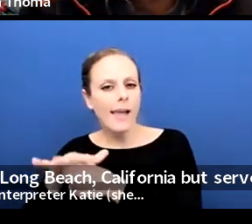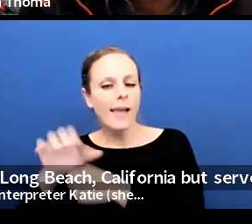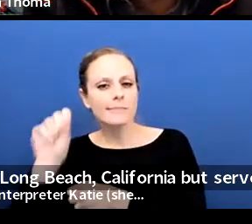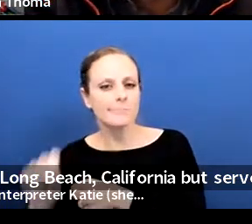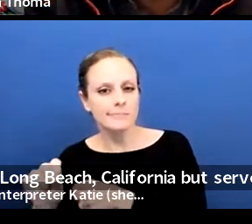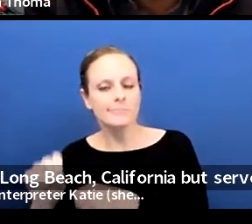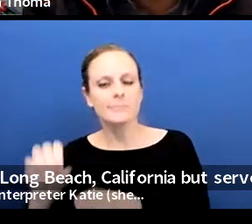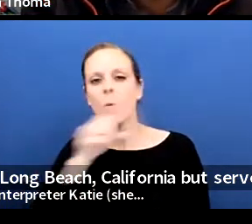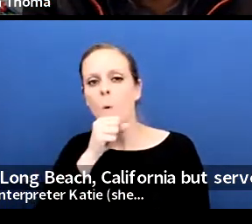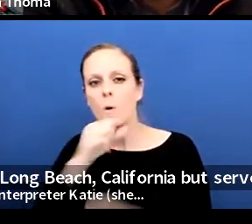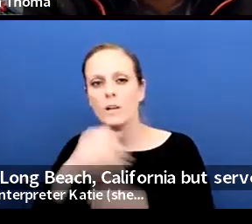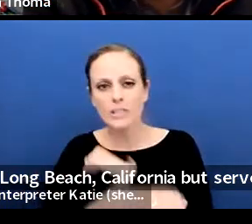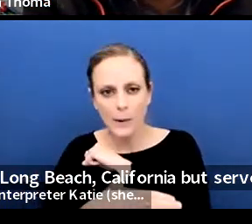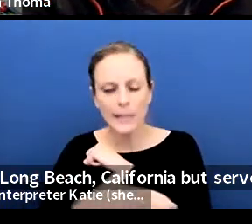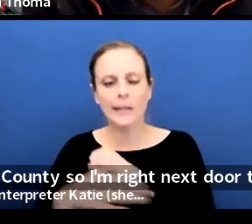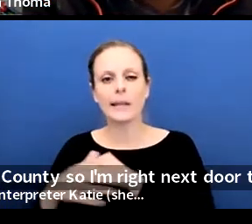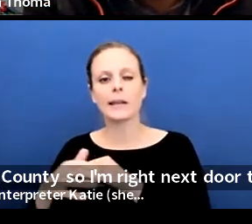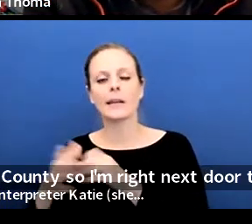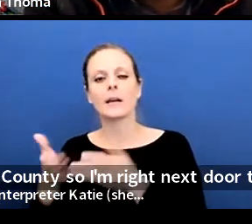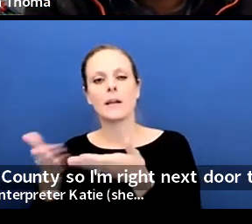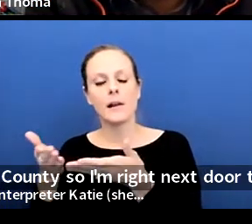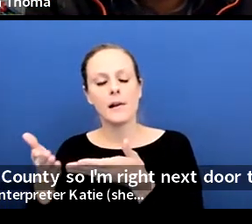I work and serve in.